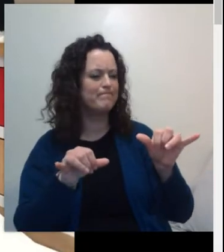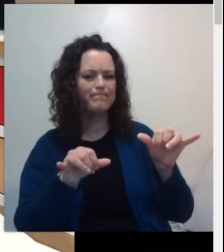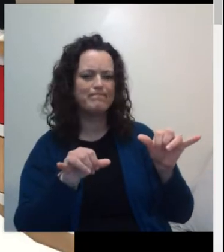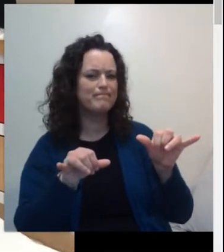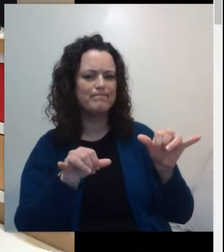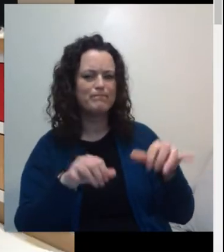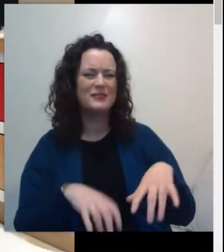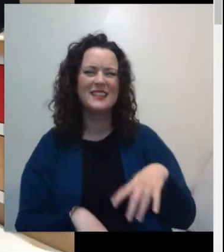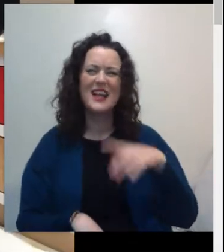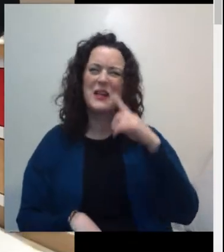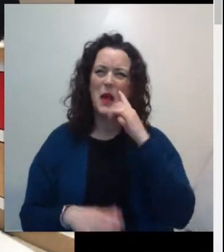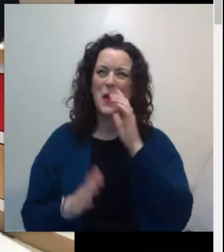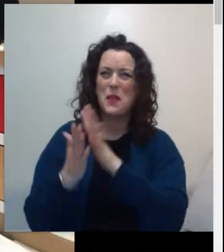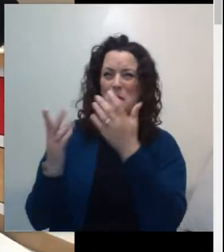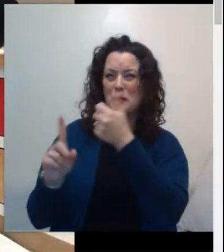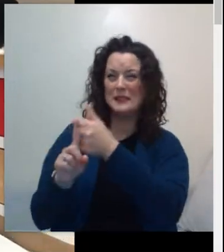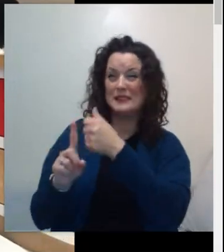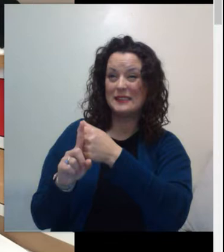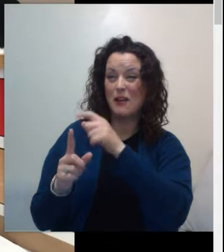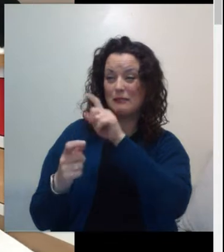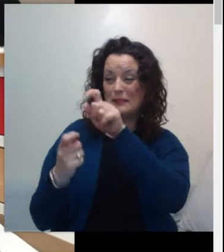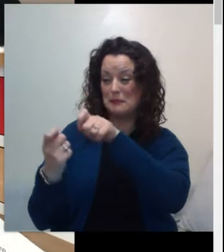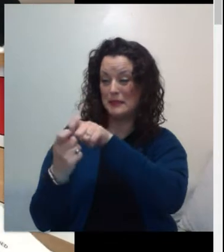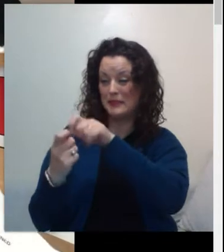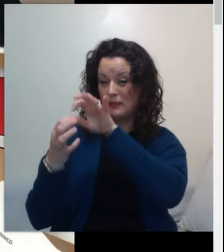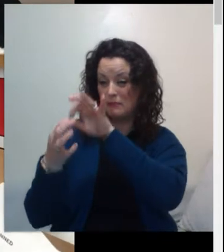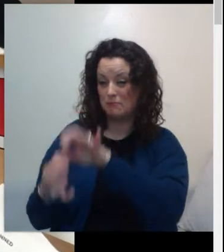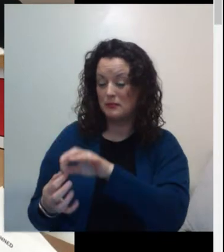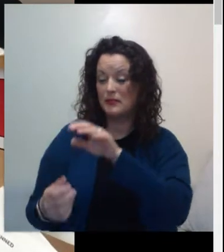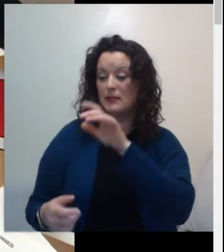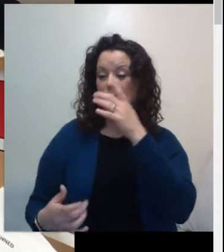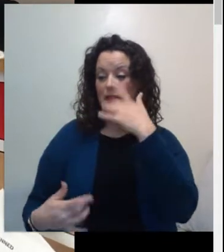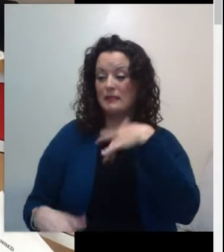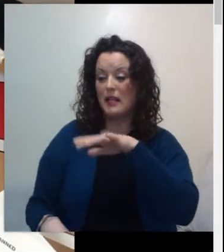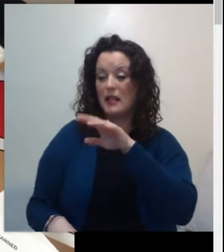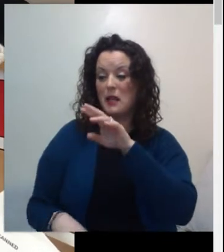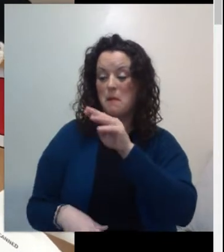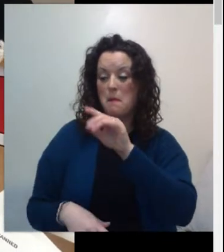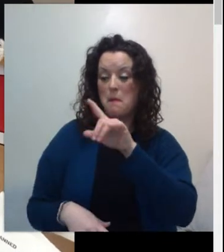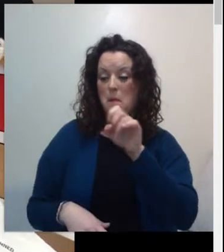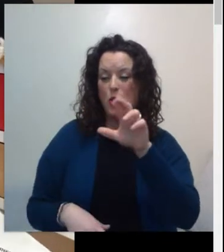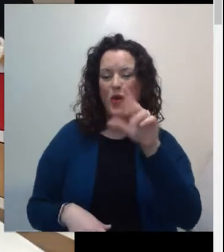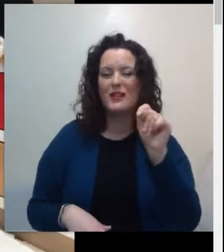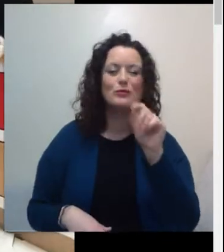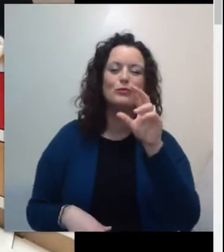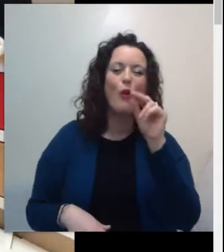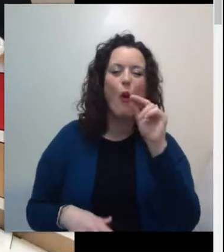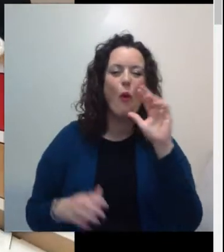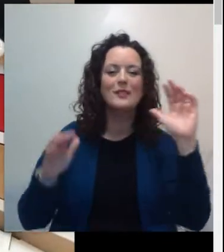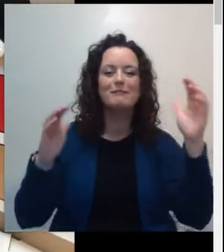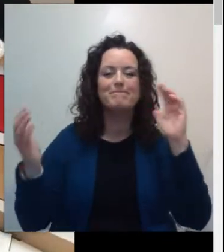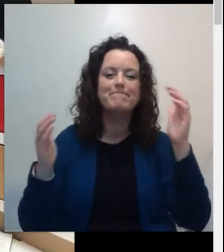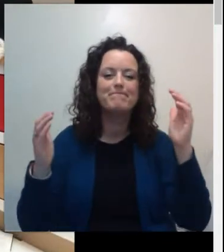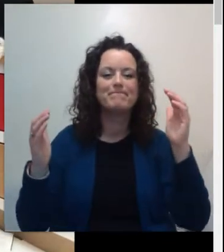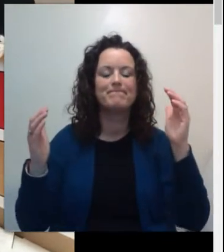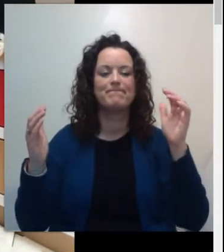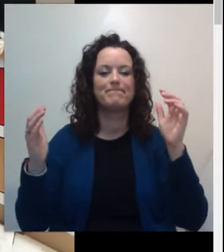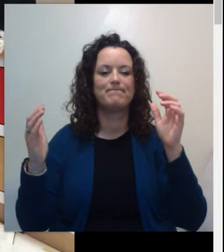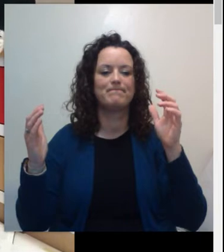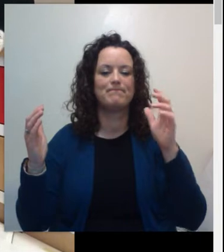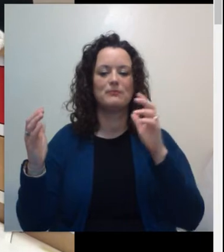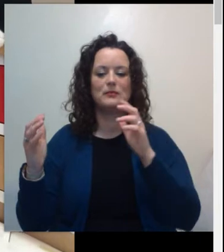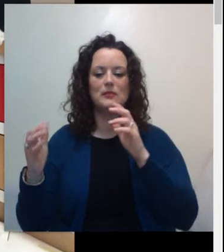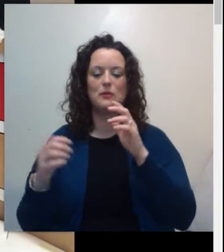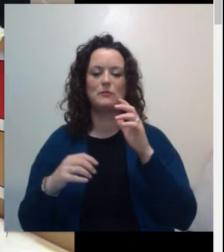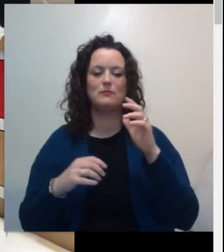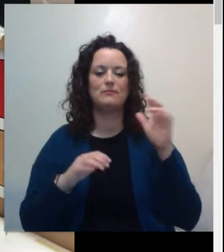about naked mole rats. It's a metaphor, which means it's an ideas that aren't real that you can make to yourself.